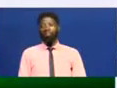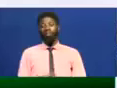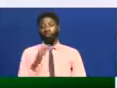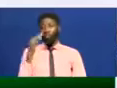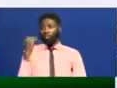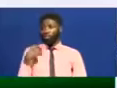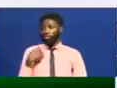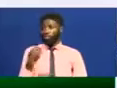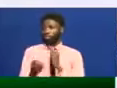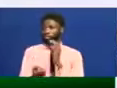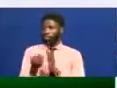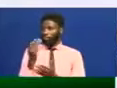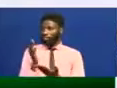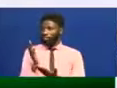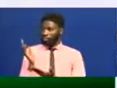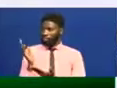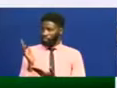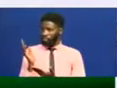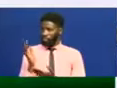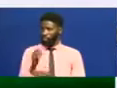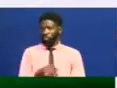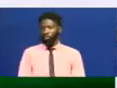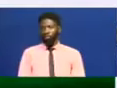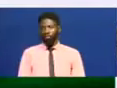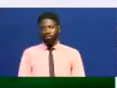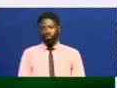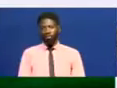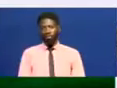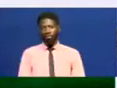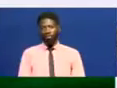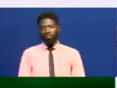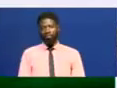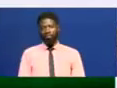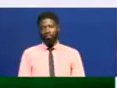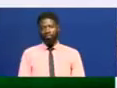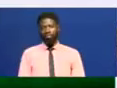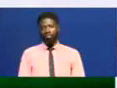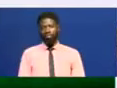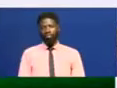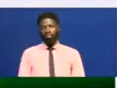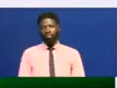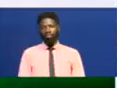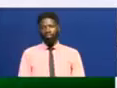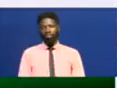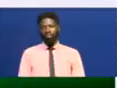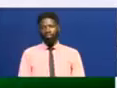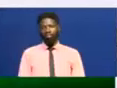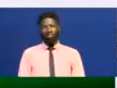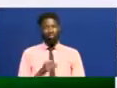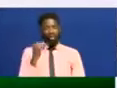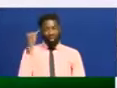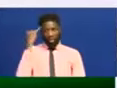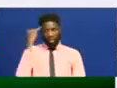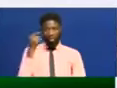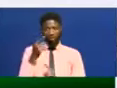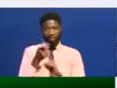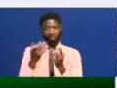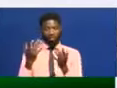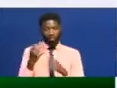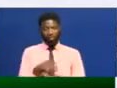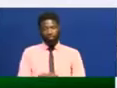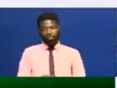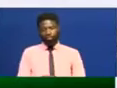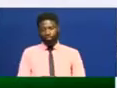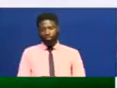with this innovation, or where I got this idea from, actually, I'm a fan of